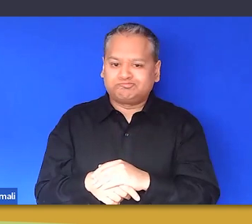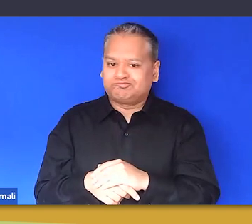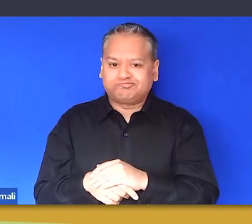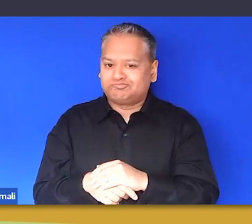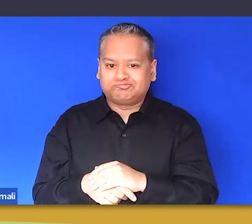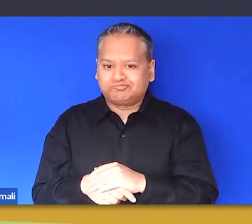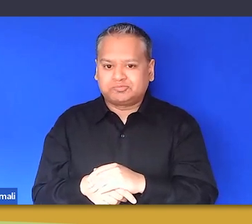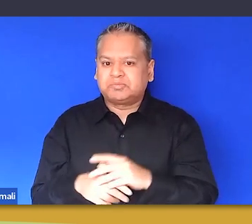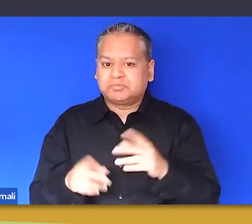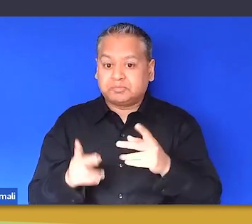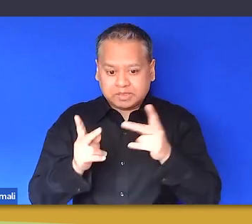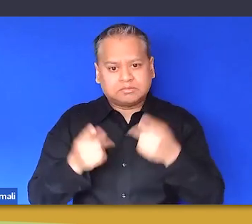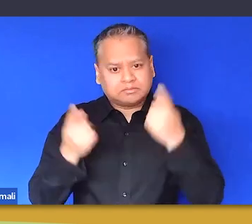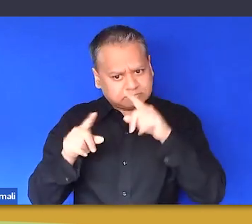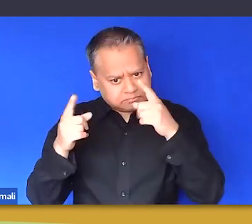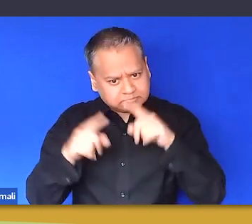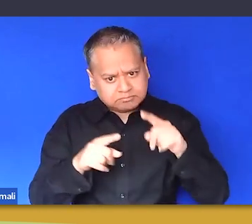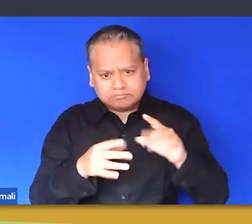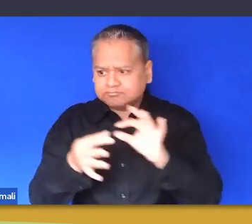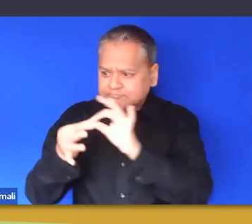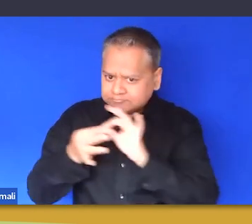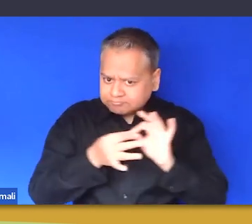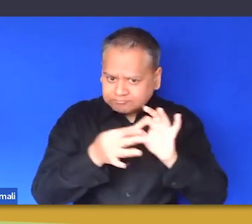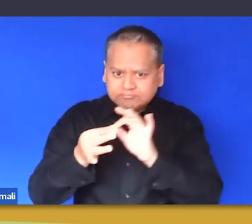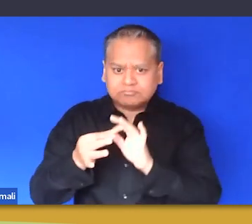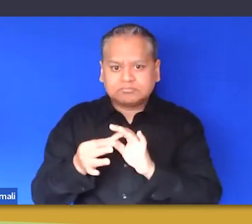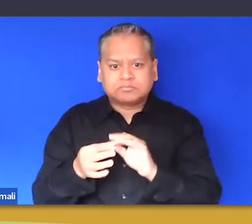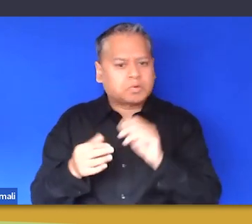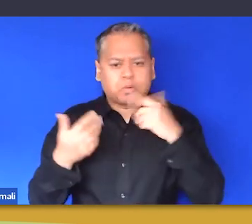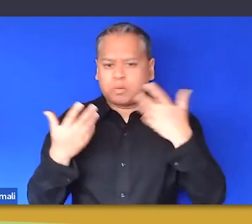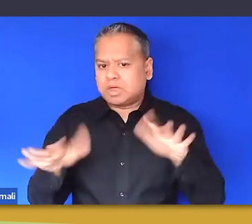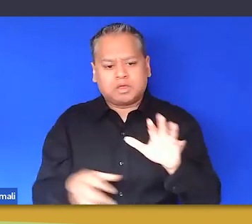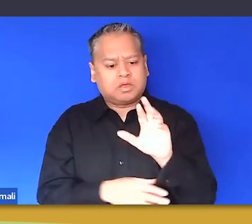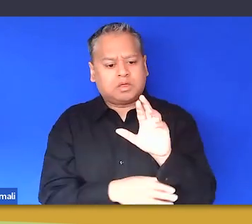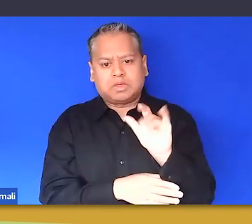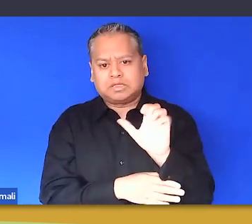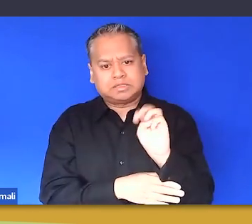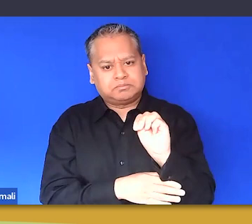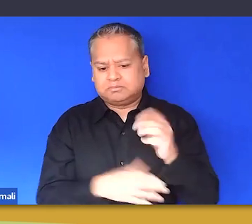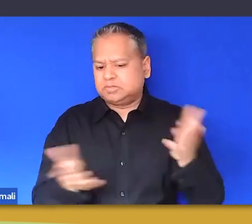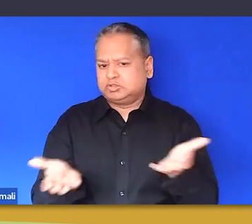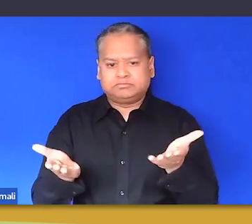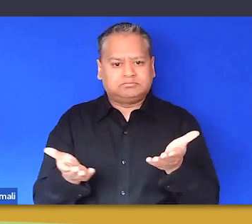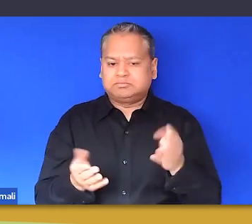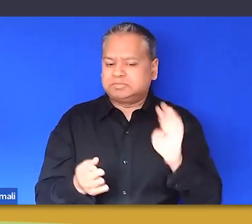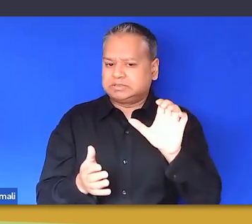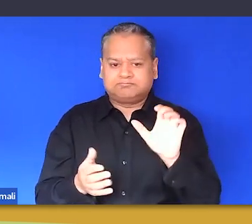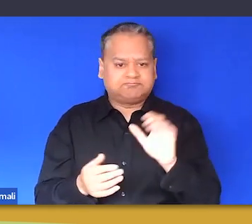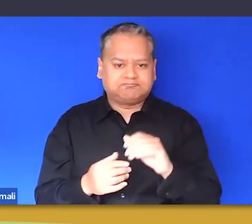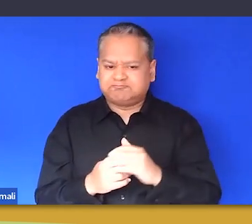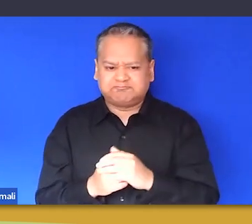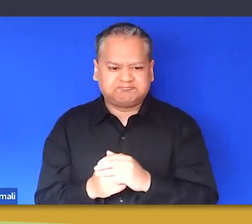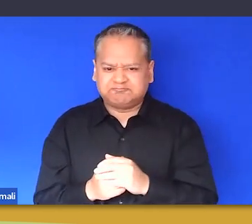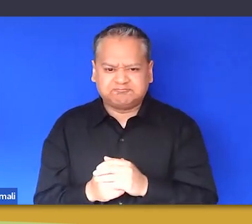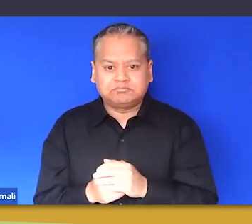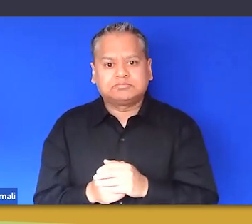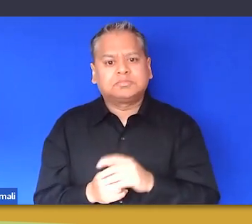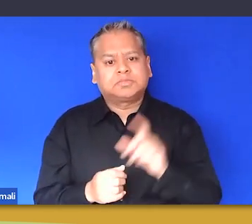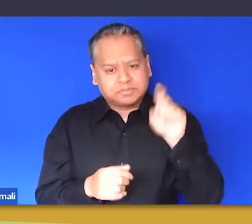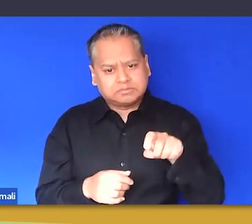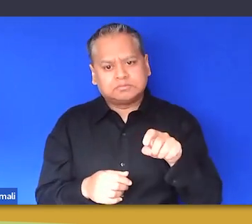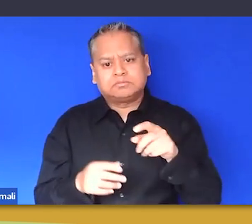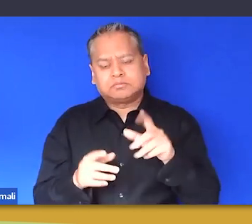and said, "There is no room for racism in British Columbia. We are dealing with a global pandemic, and only if we deal with it